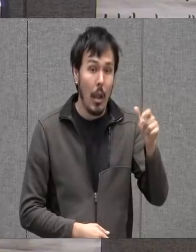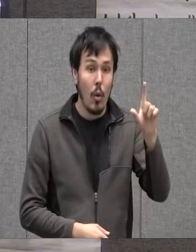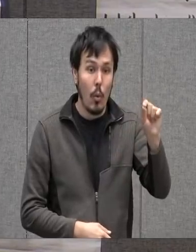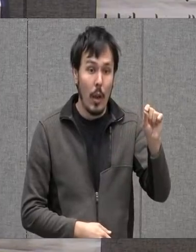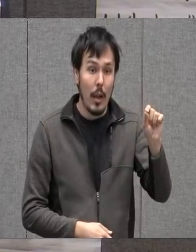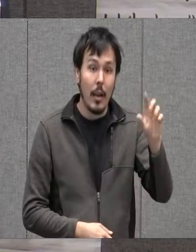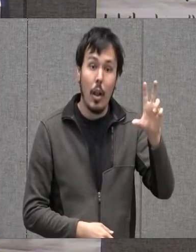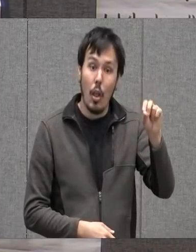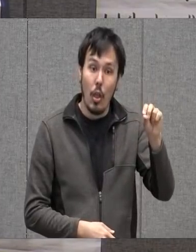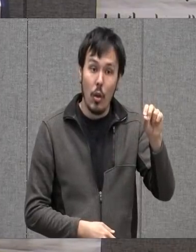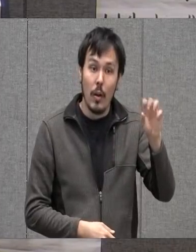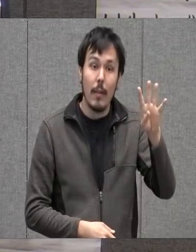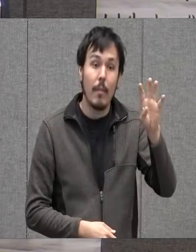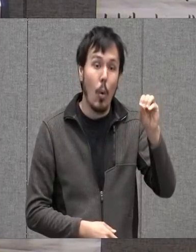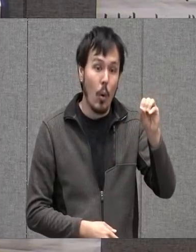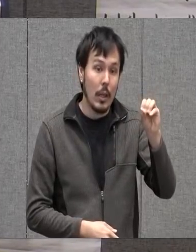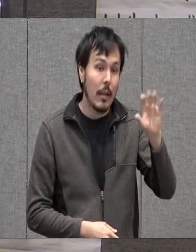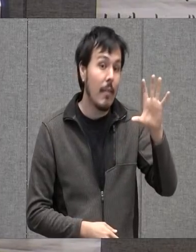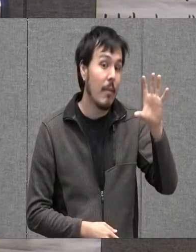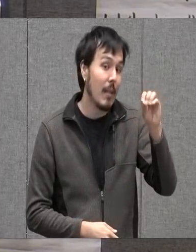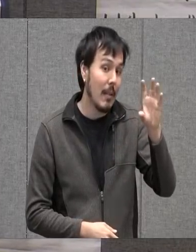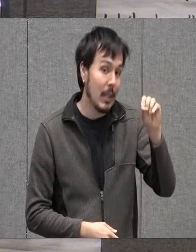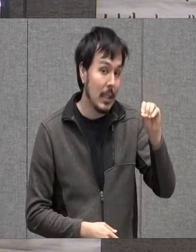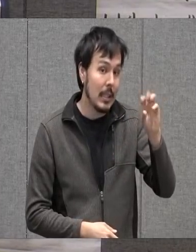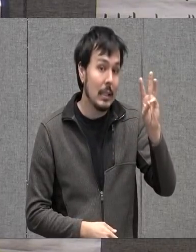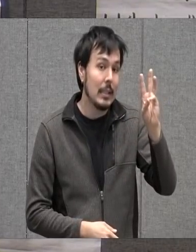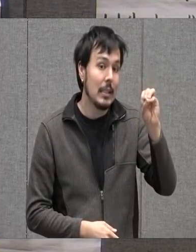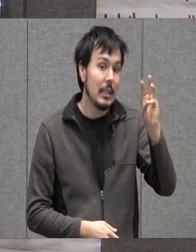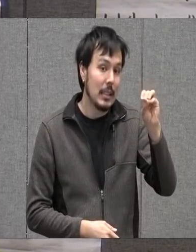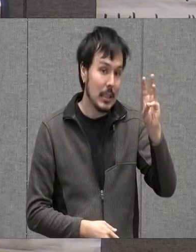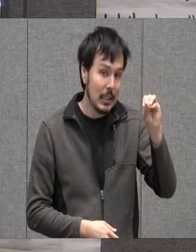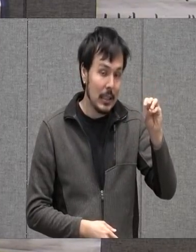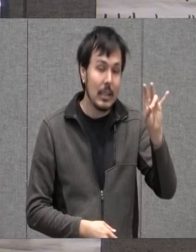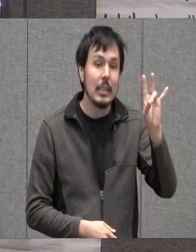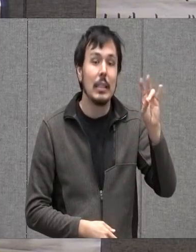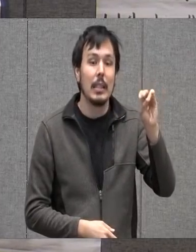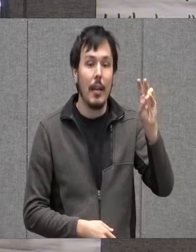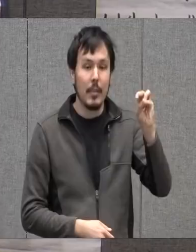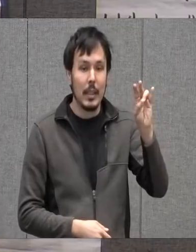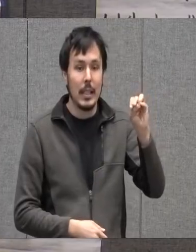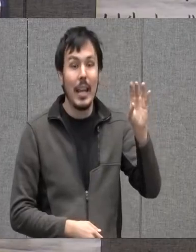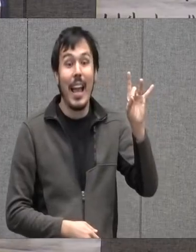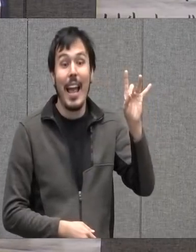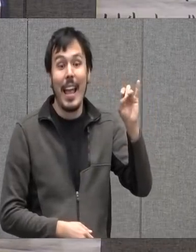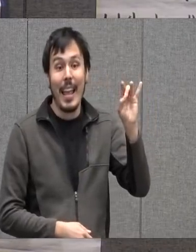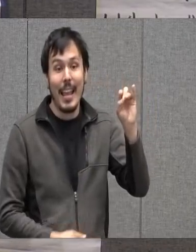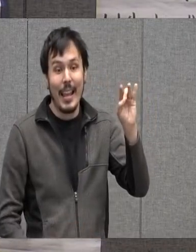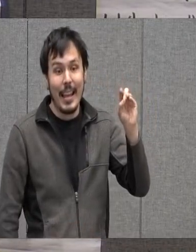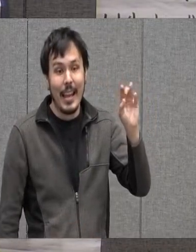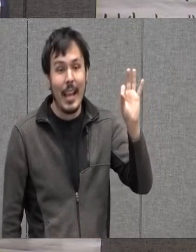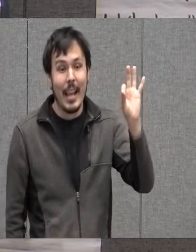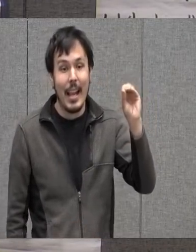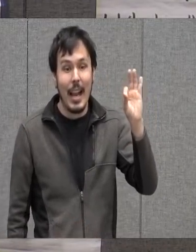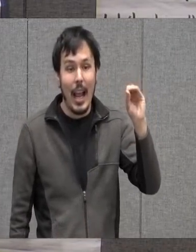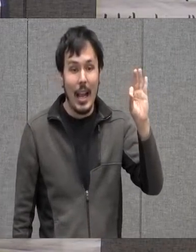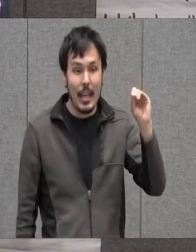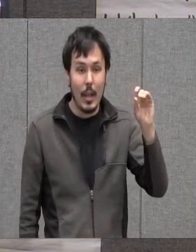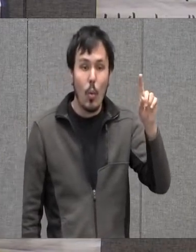30, 40, 50, 60, 70, 80,